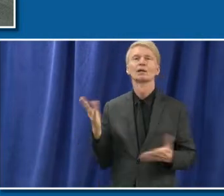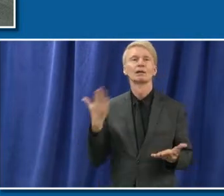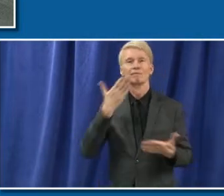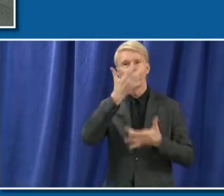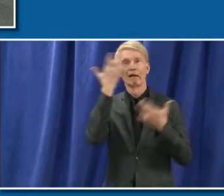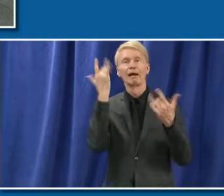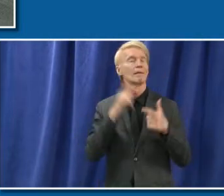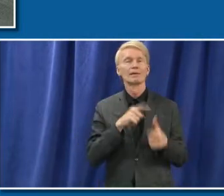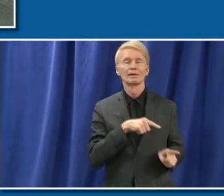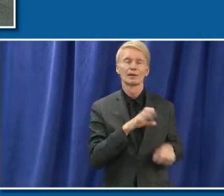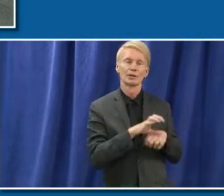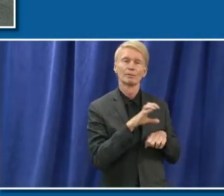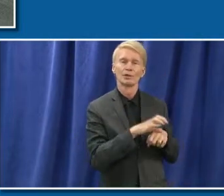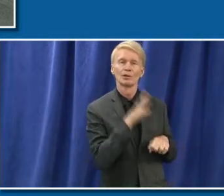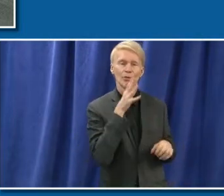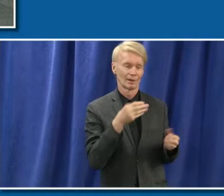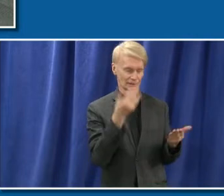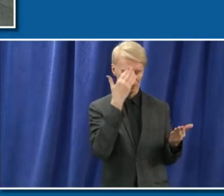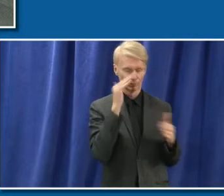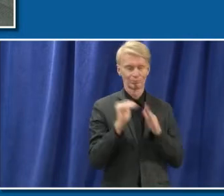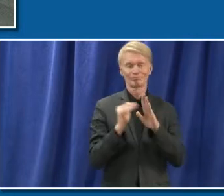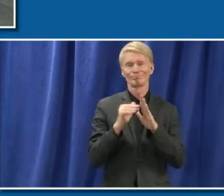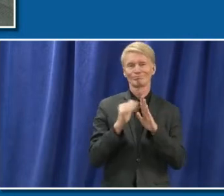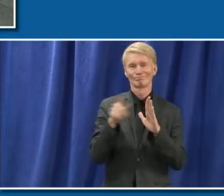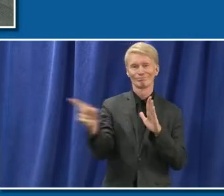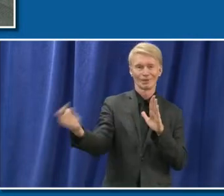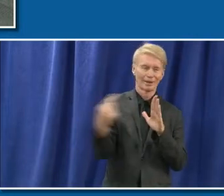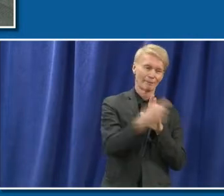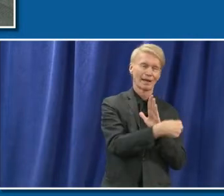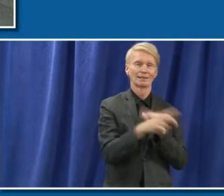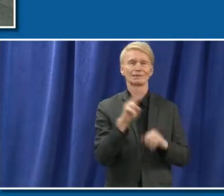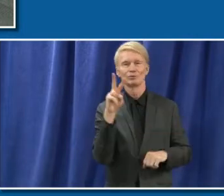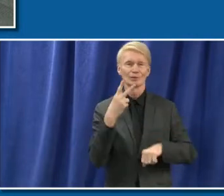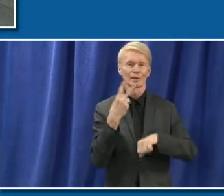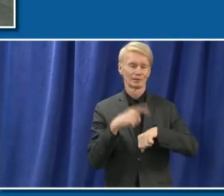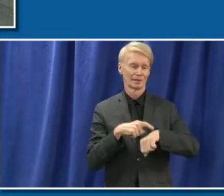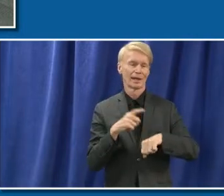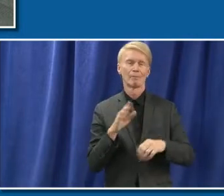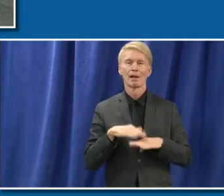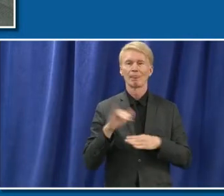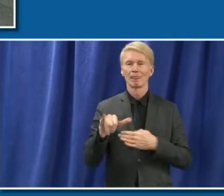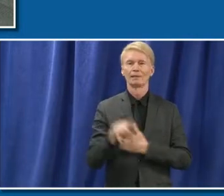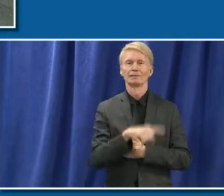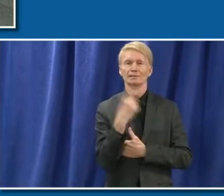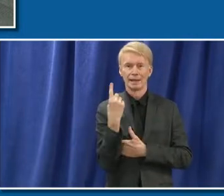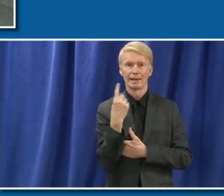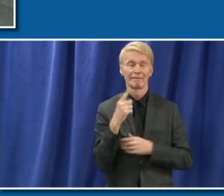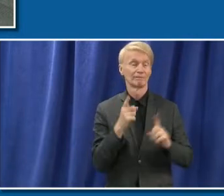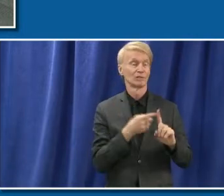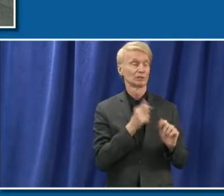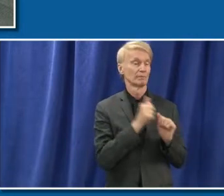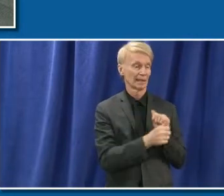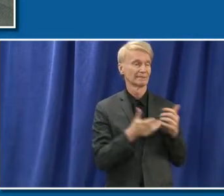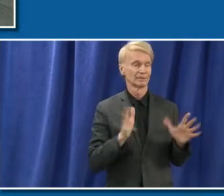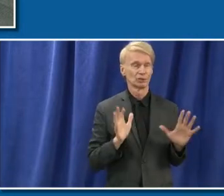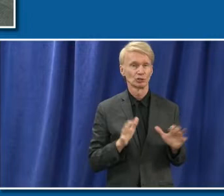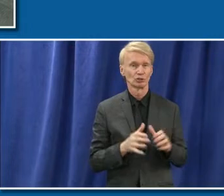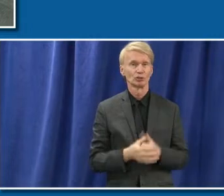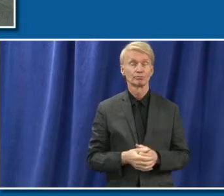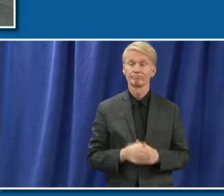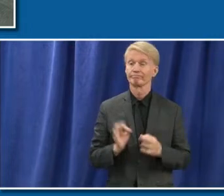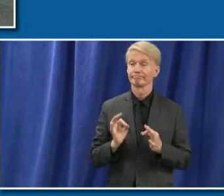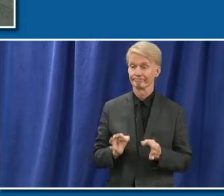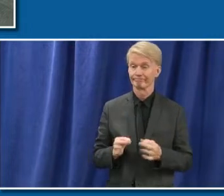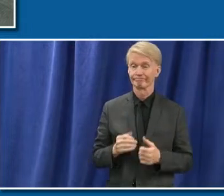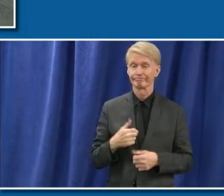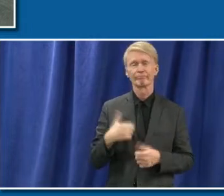registry will then flag for you that I need to come back for my second dose X number of days after I receive my initial dose. Great.